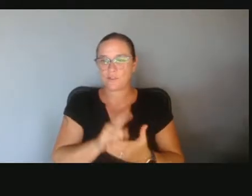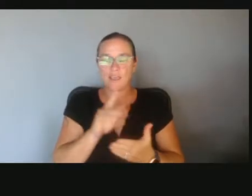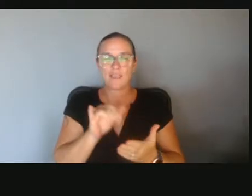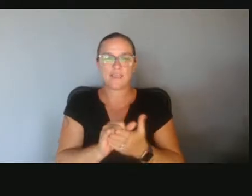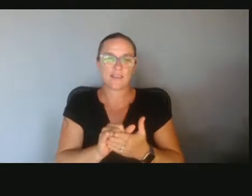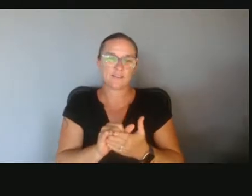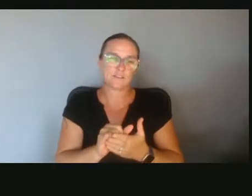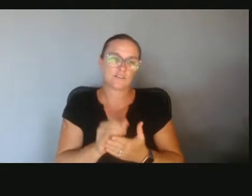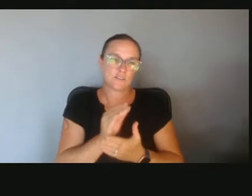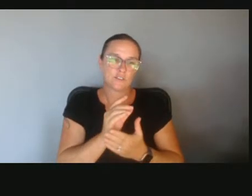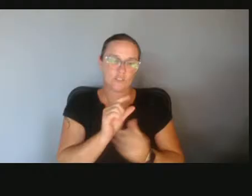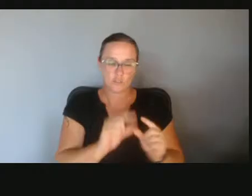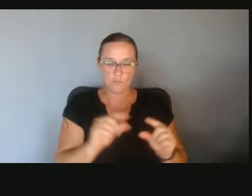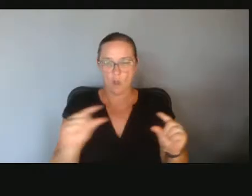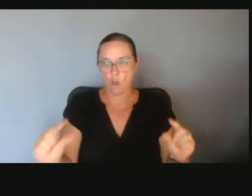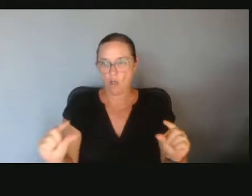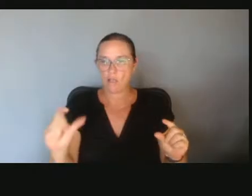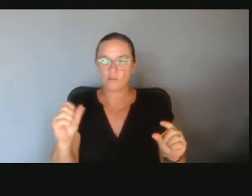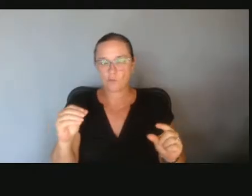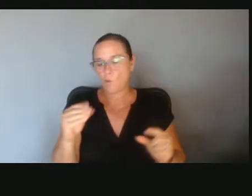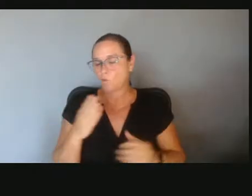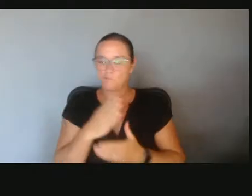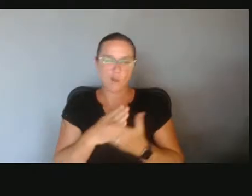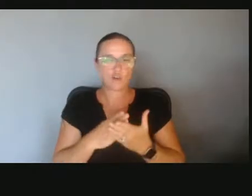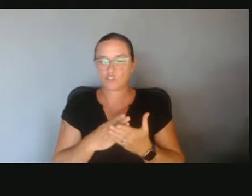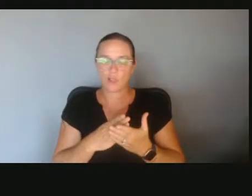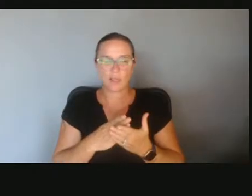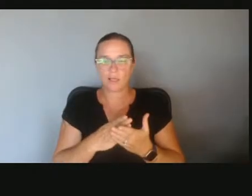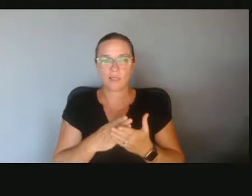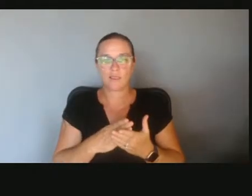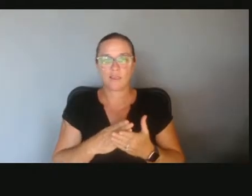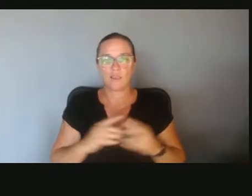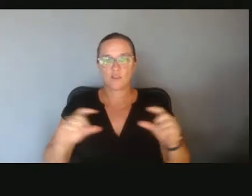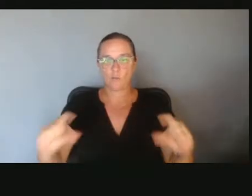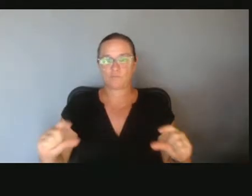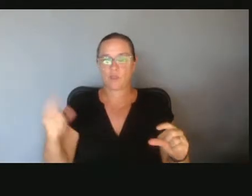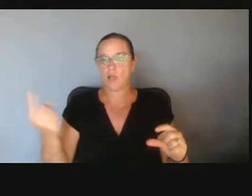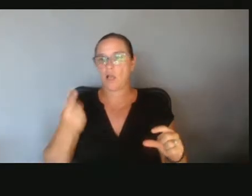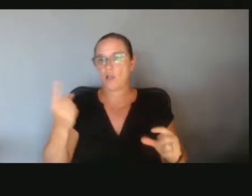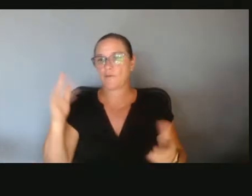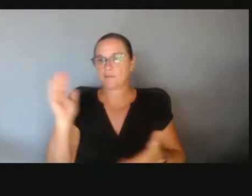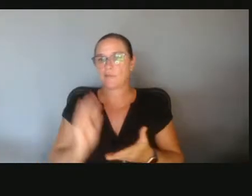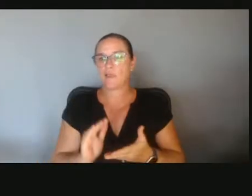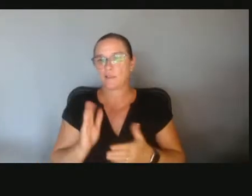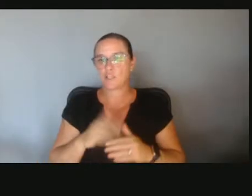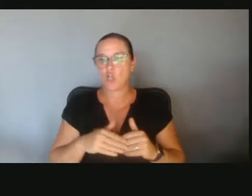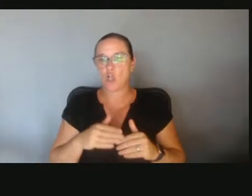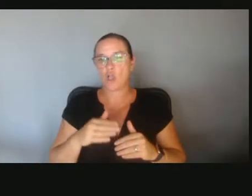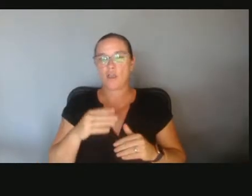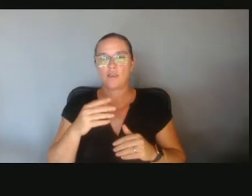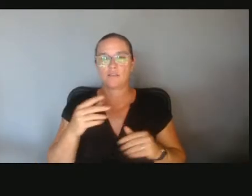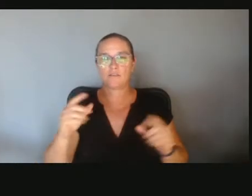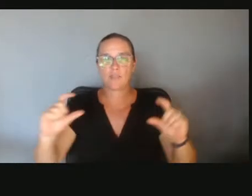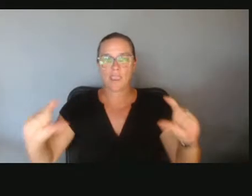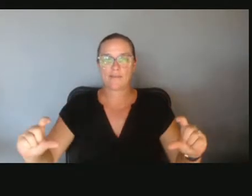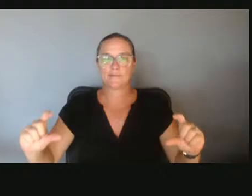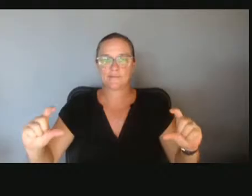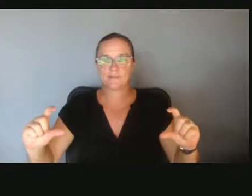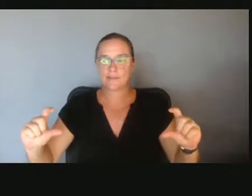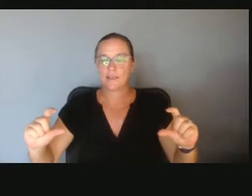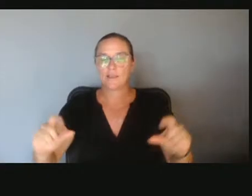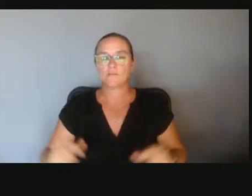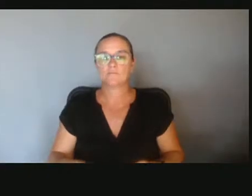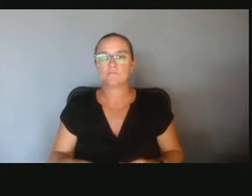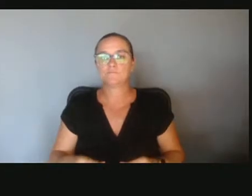some smaller amount, and therefore the values are always lower on these two half bars on the ends. So really there's